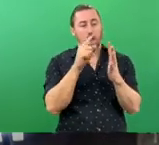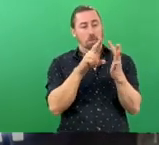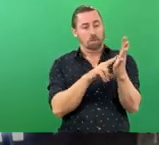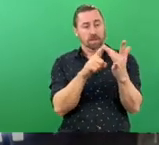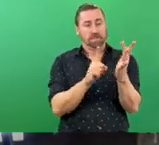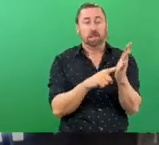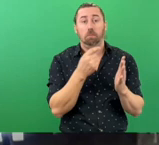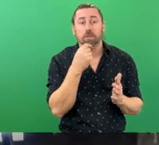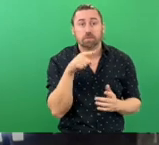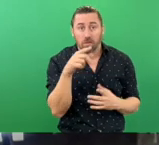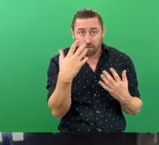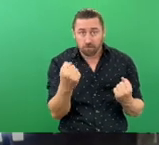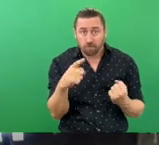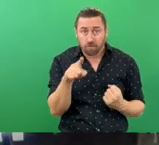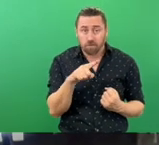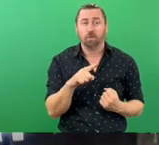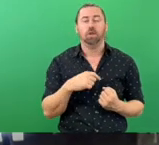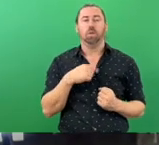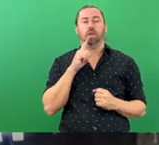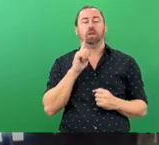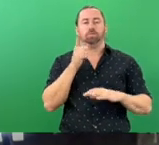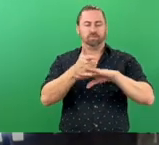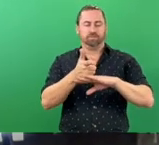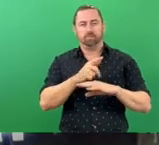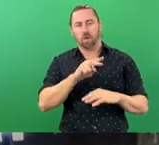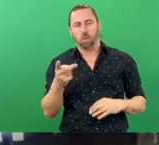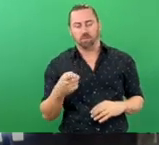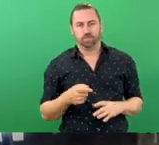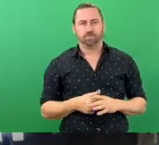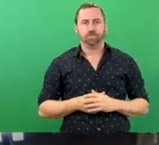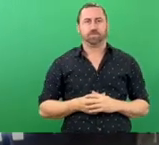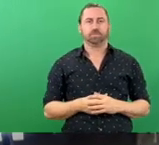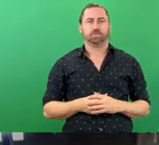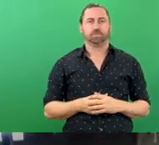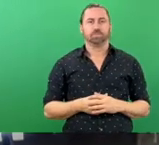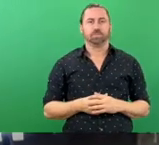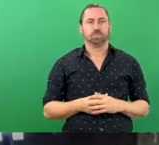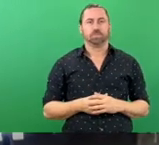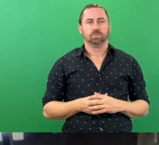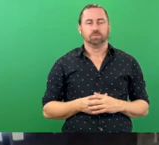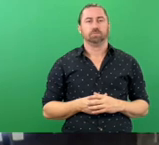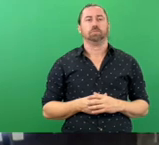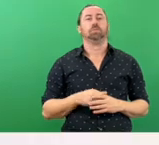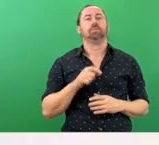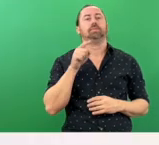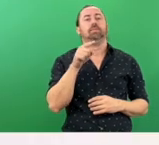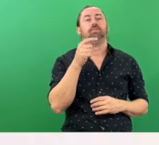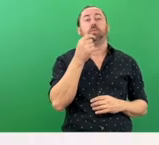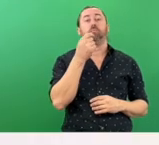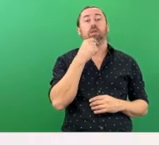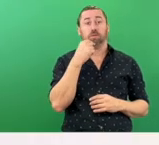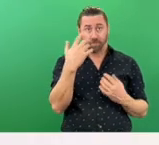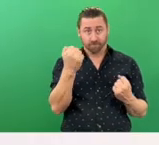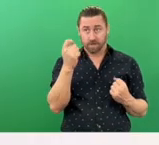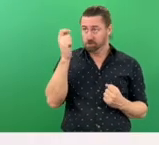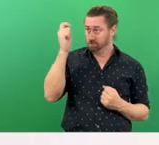those of you who have a pencil with you right now, I'm going to switch over to the other camera again now. Those of you who have your